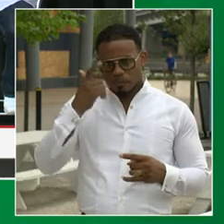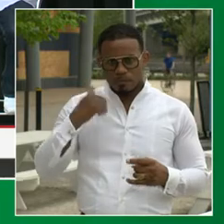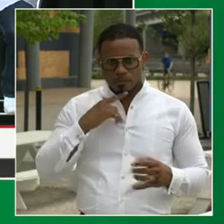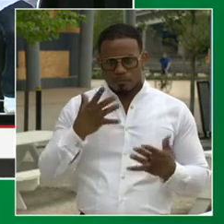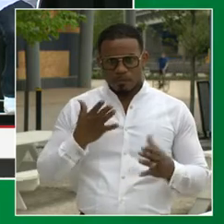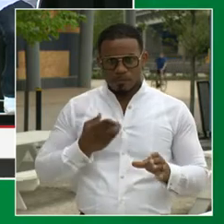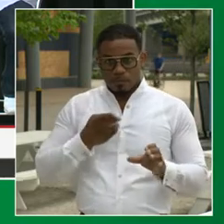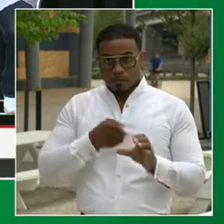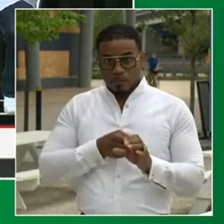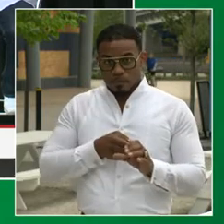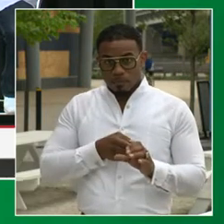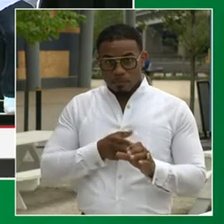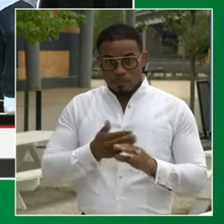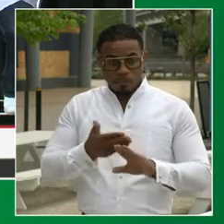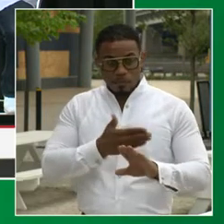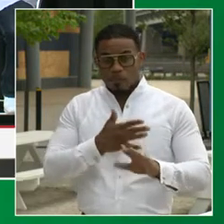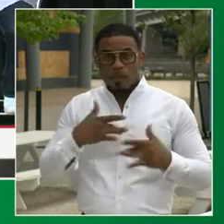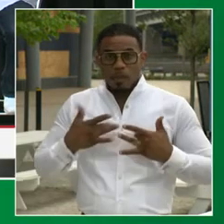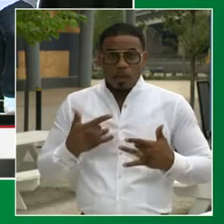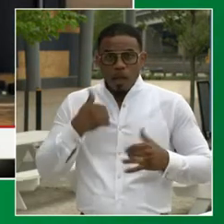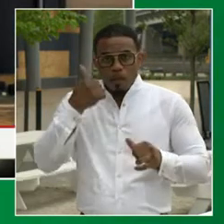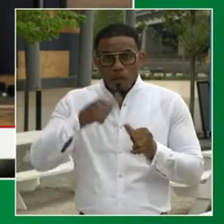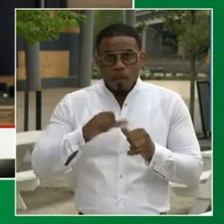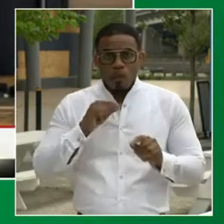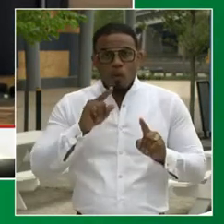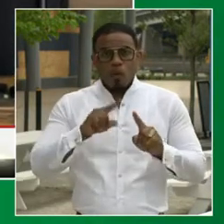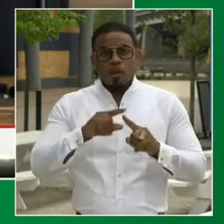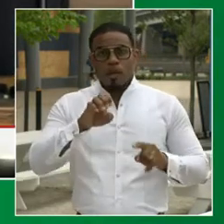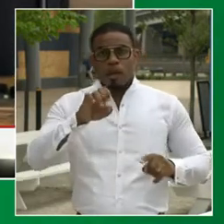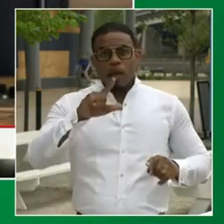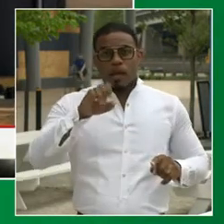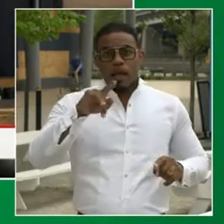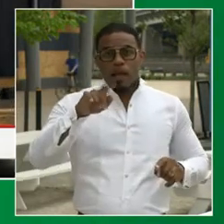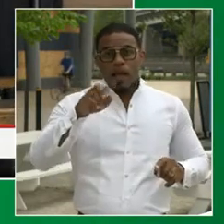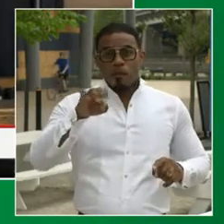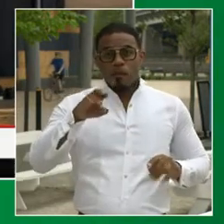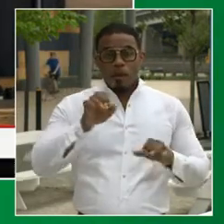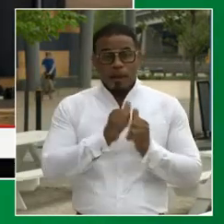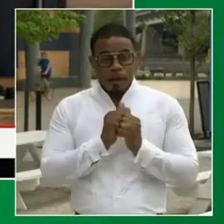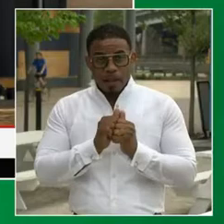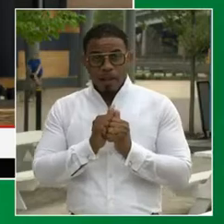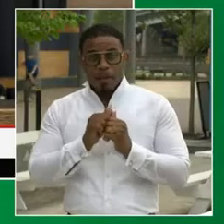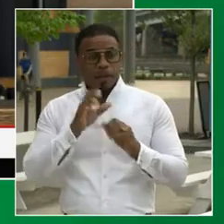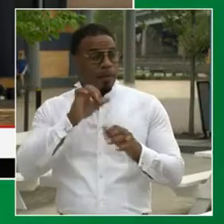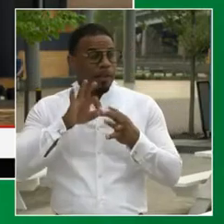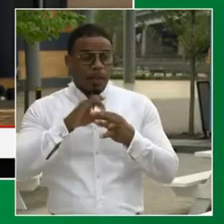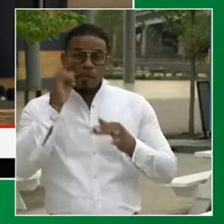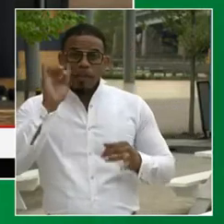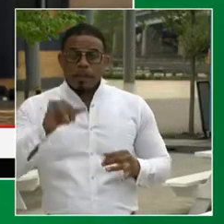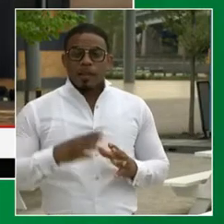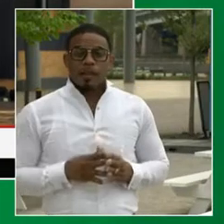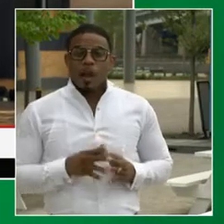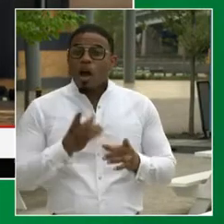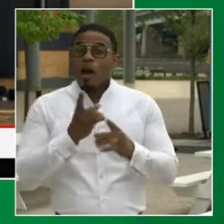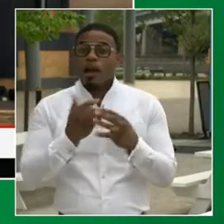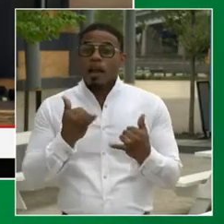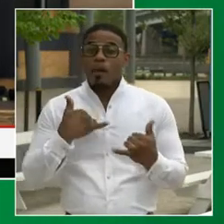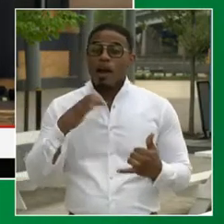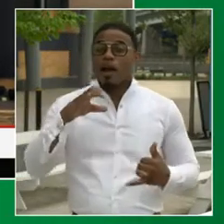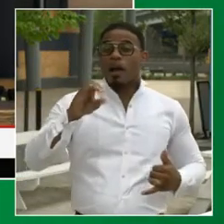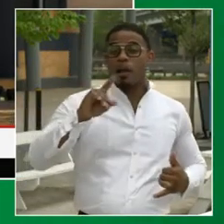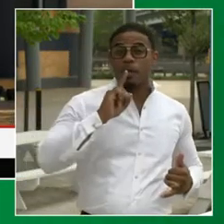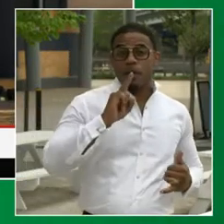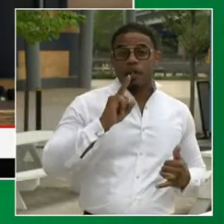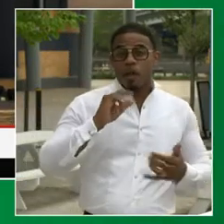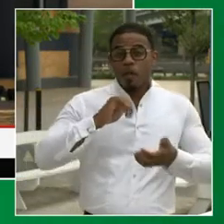already participated in a previous event. I remember we went to El Salvador together. I made some connections through that. Right now, my company